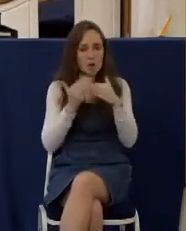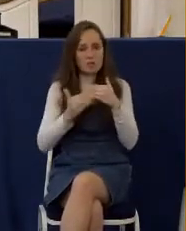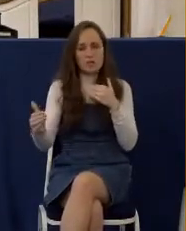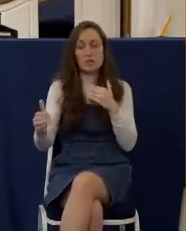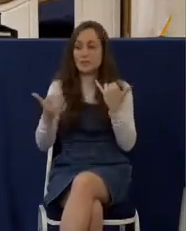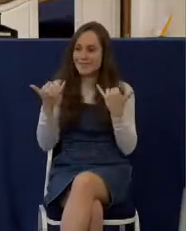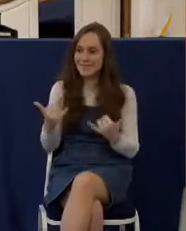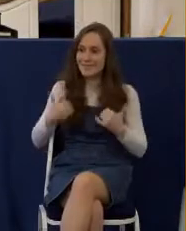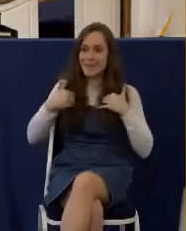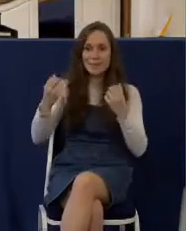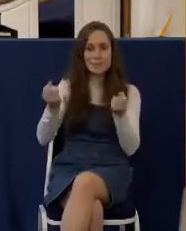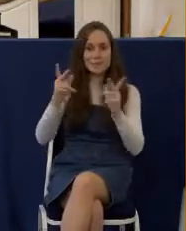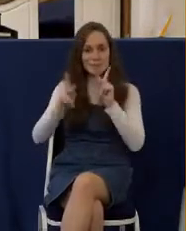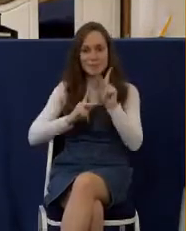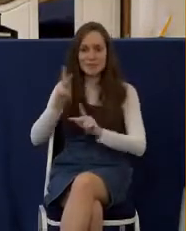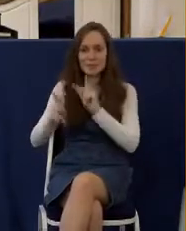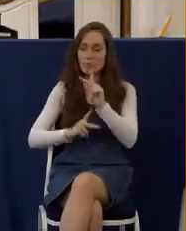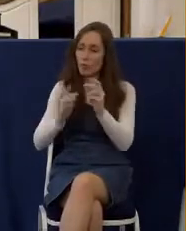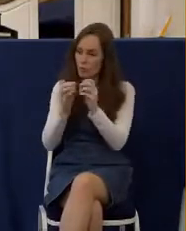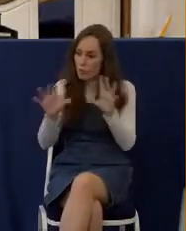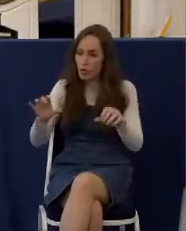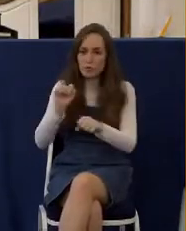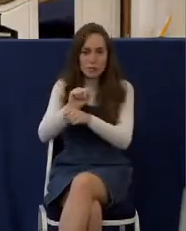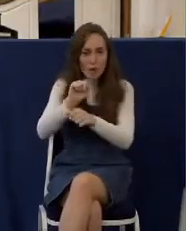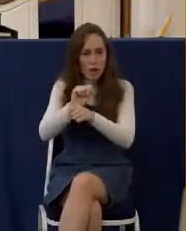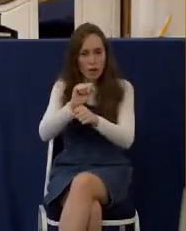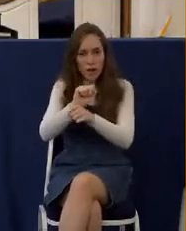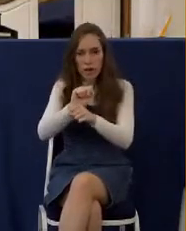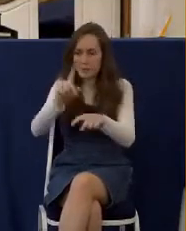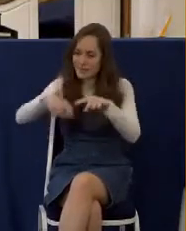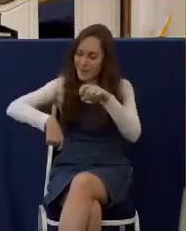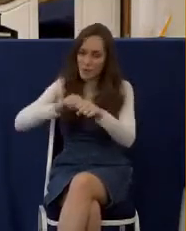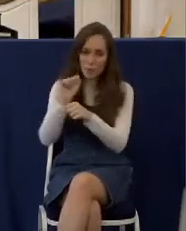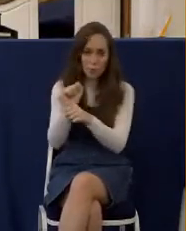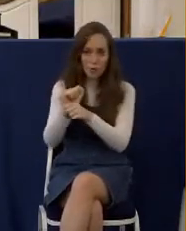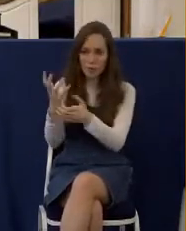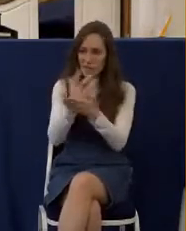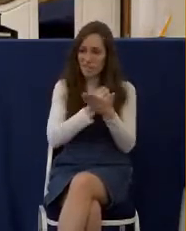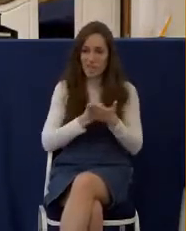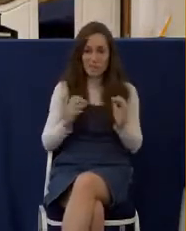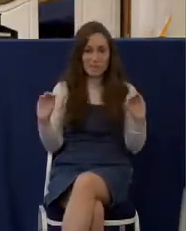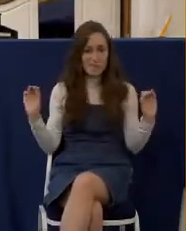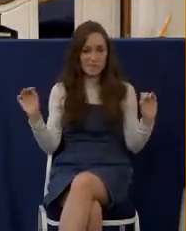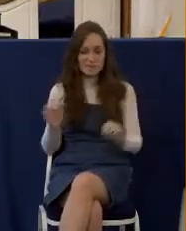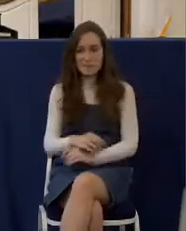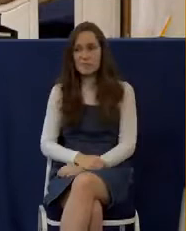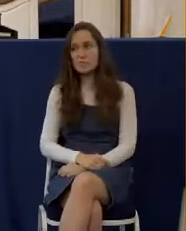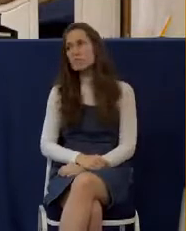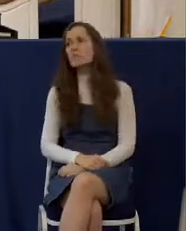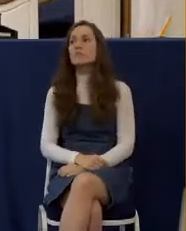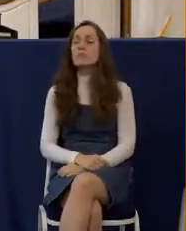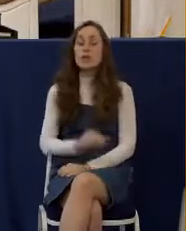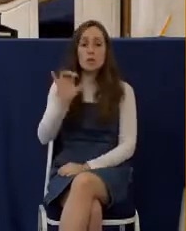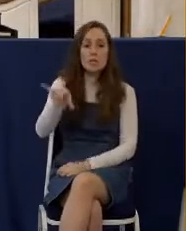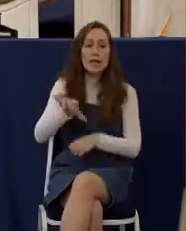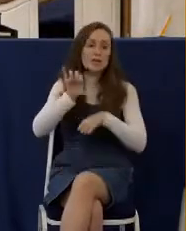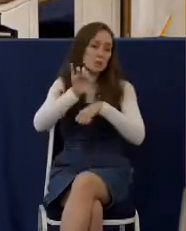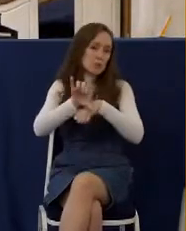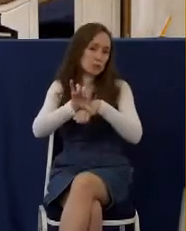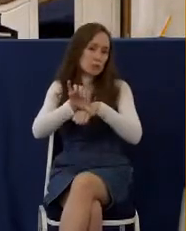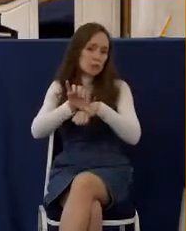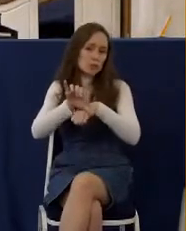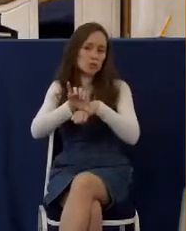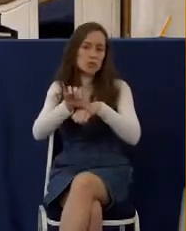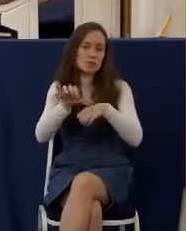that don't have jobs, and they have no source of income. And so you have the church trying to take